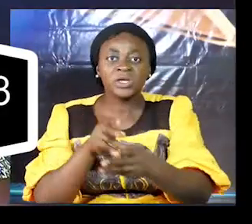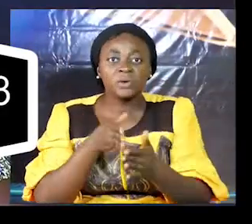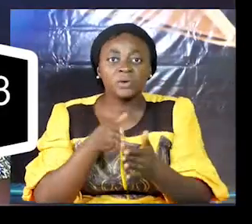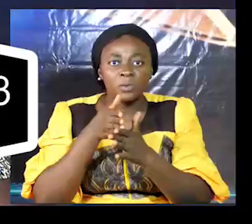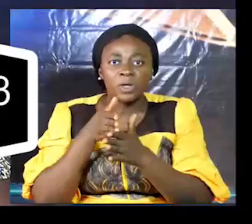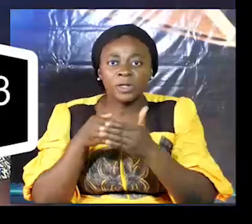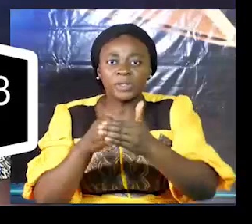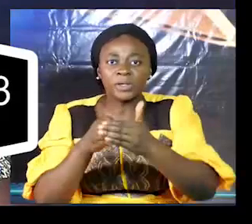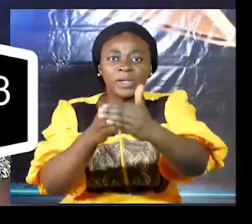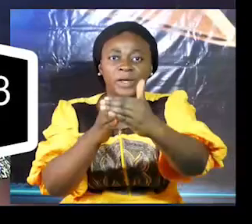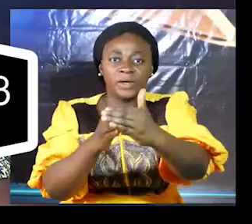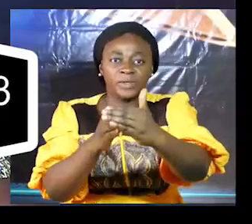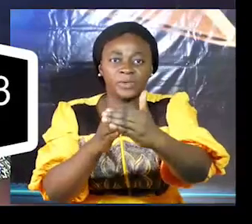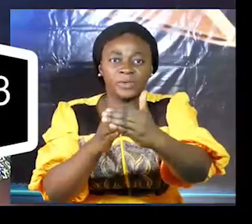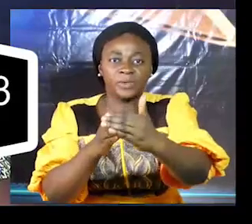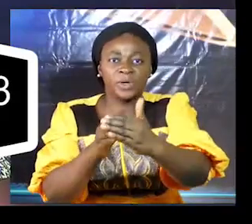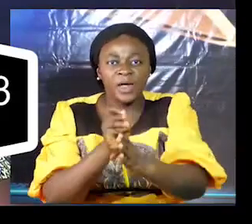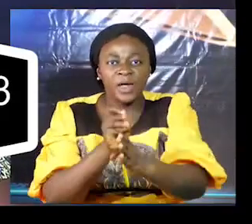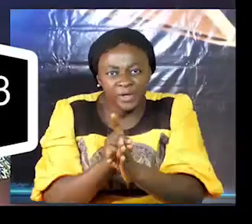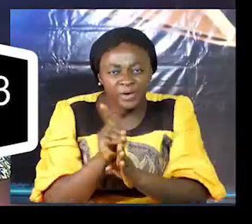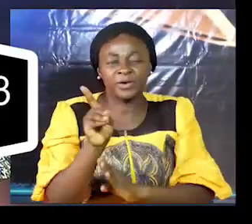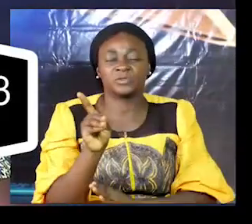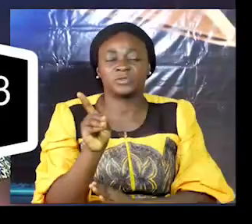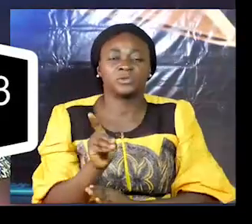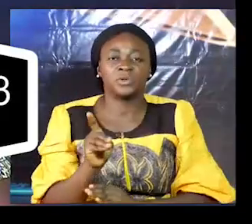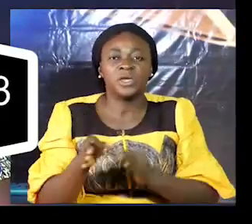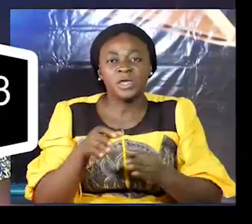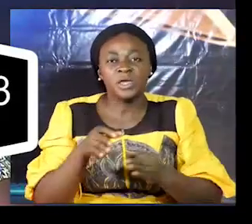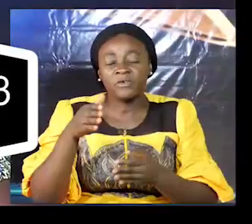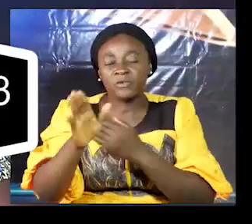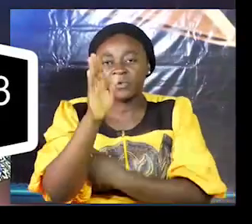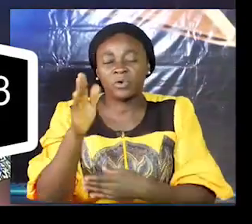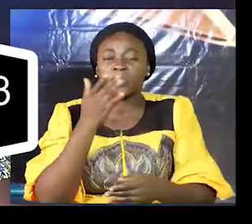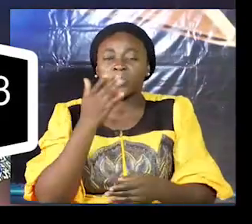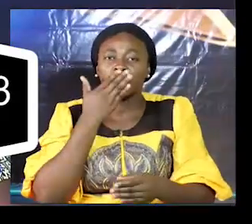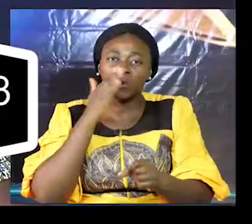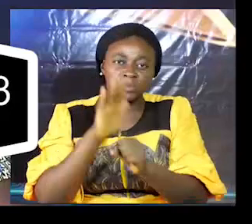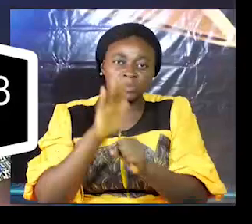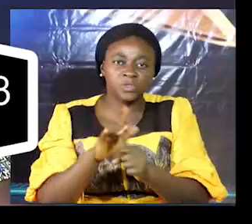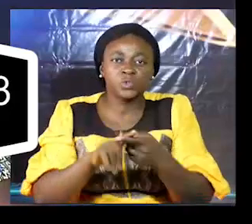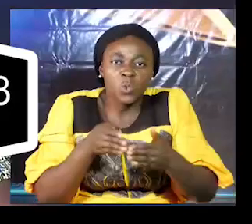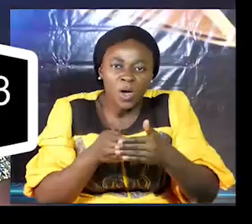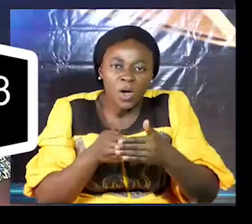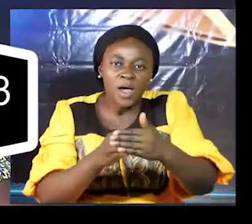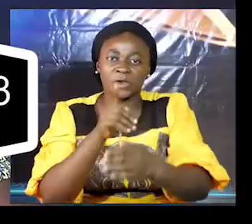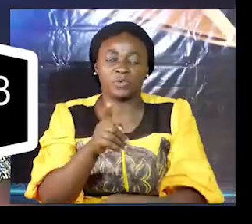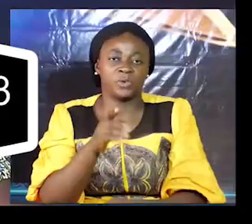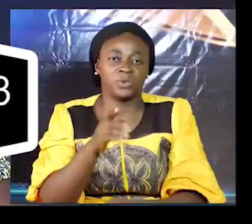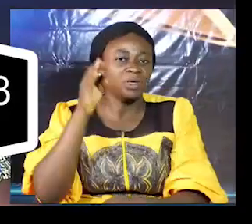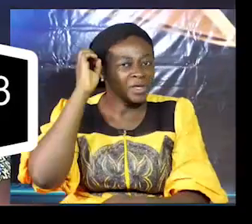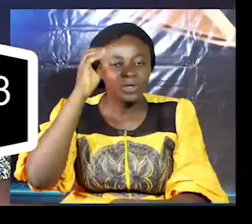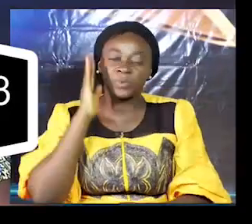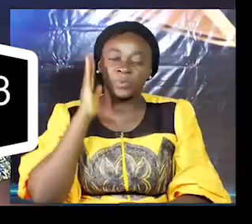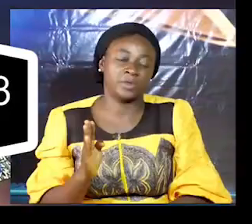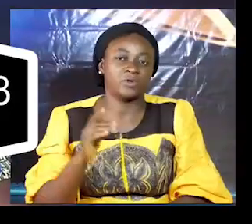us unguided. If God had promised to guide you, surely he will. But actually, for you to get this guidance of